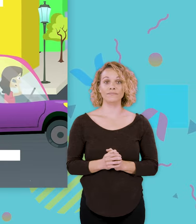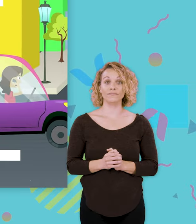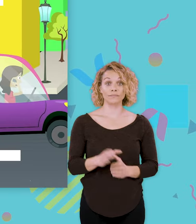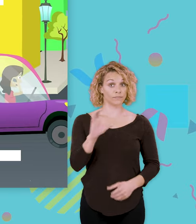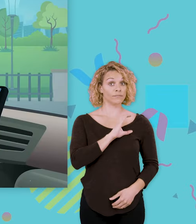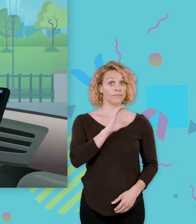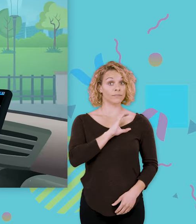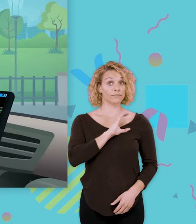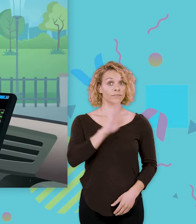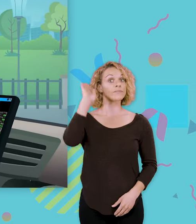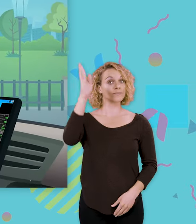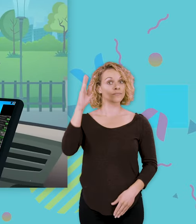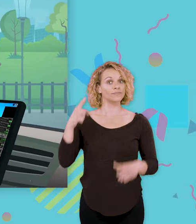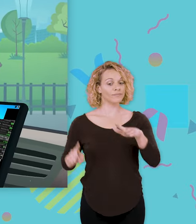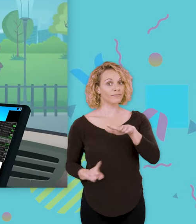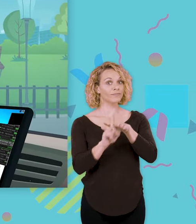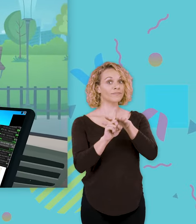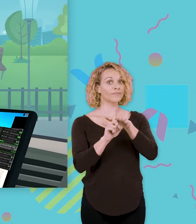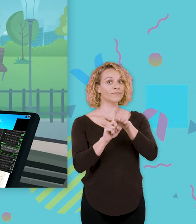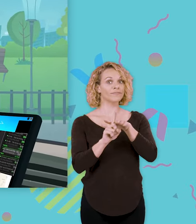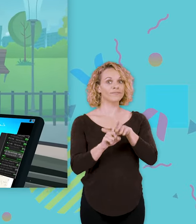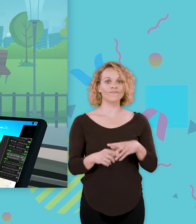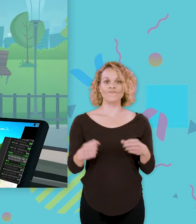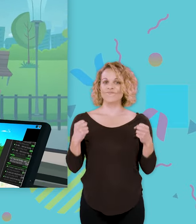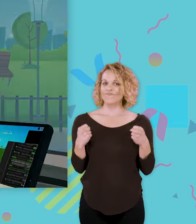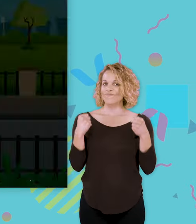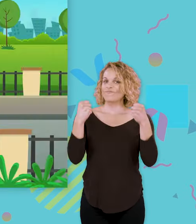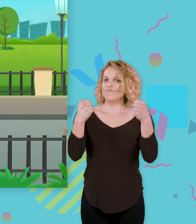911 and the police will come